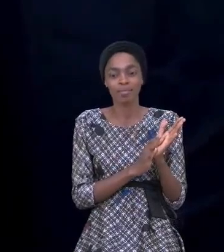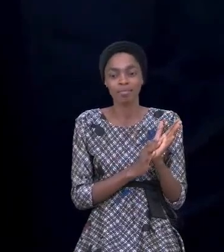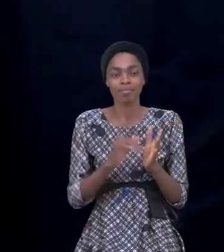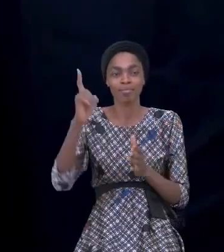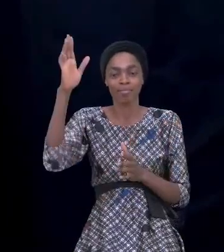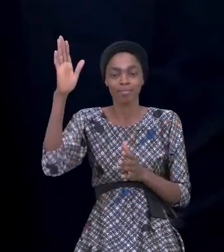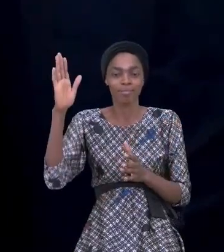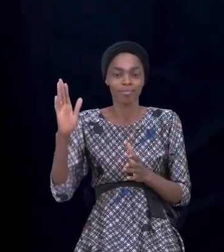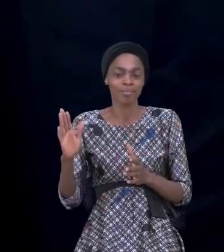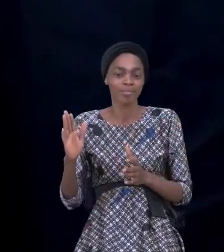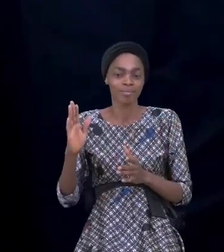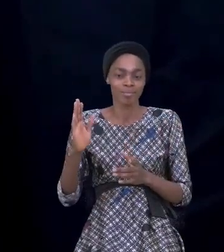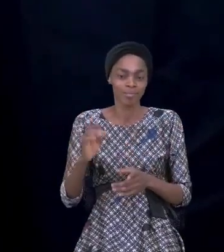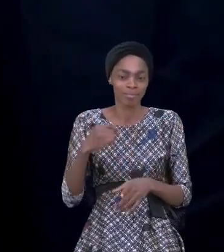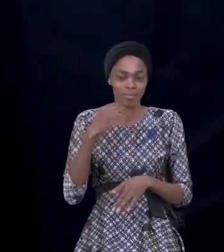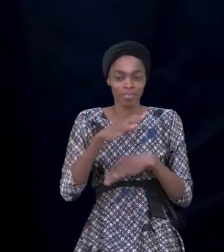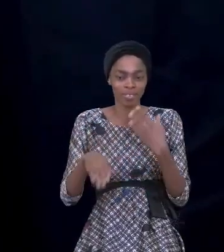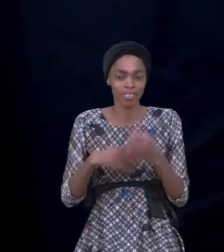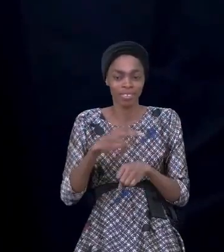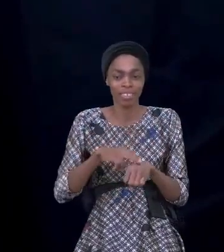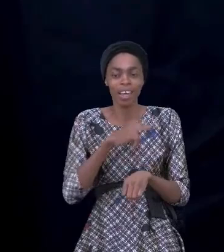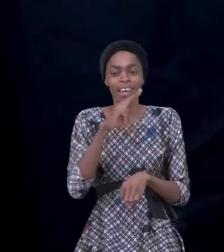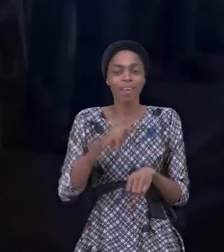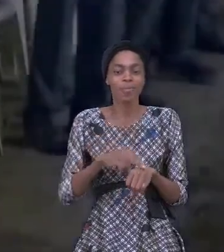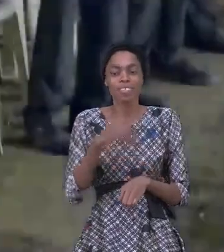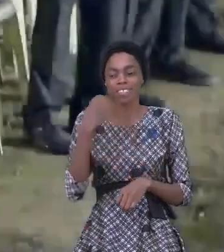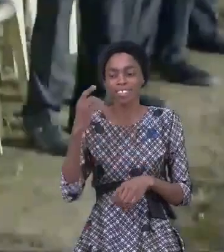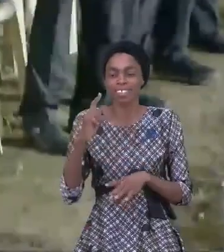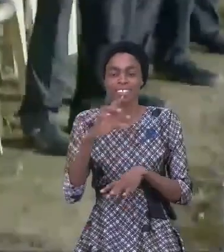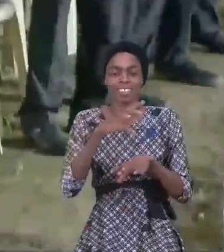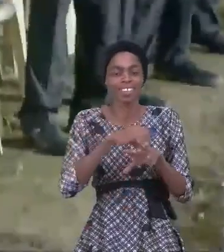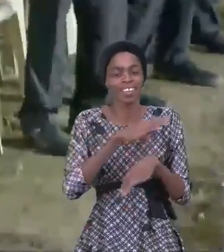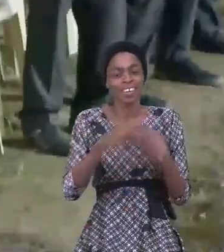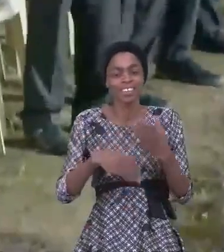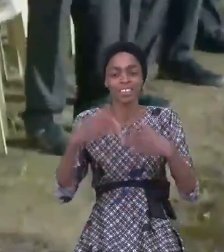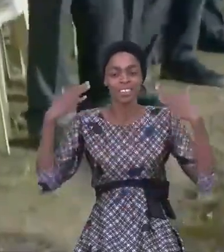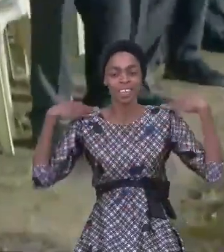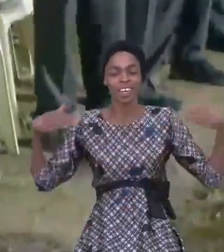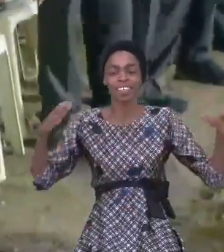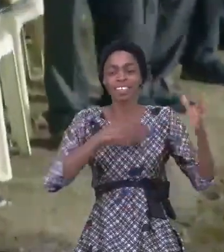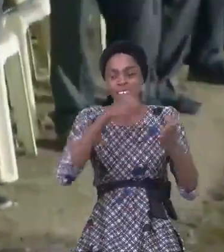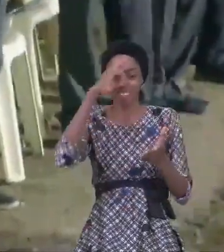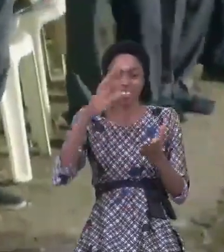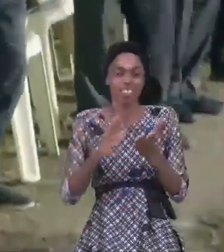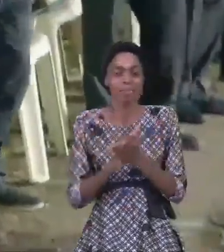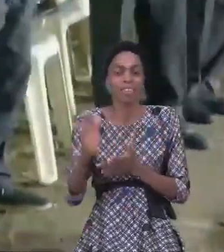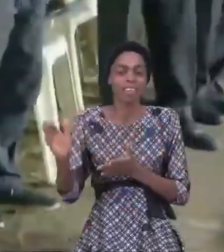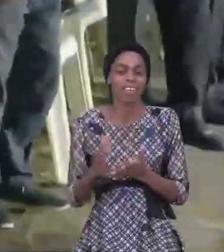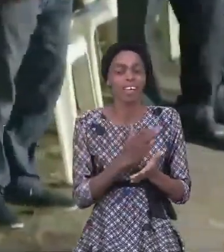Adonai. All the ancients of the earth, all the angels and the saints